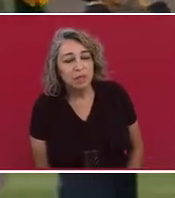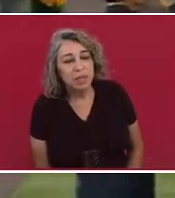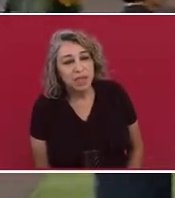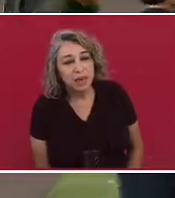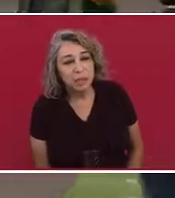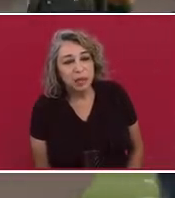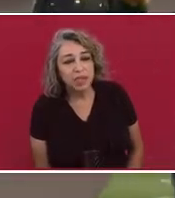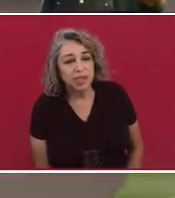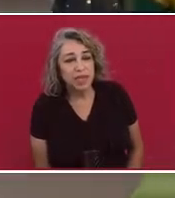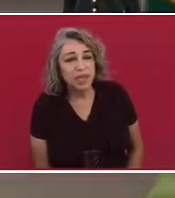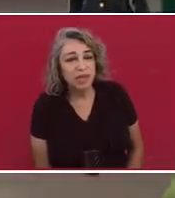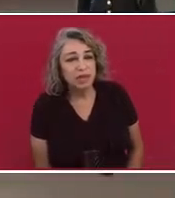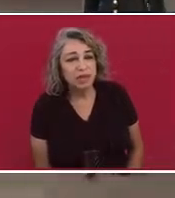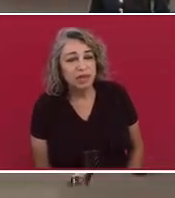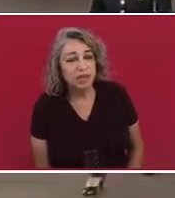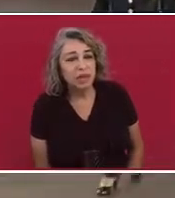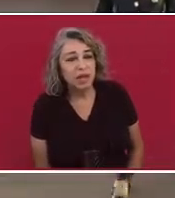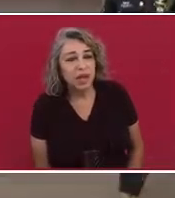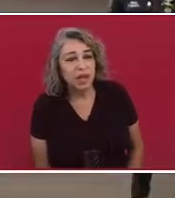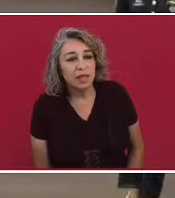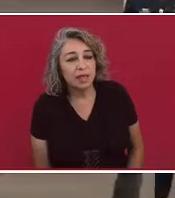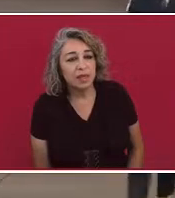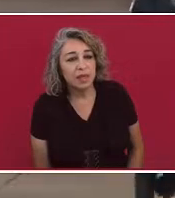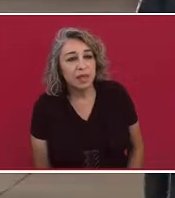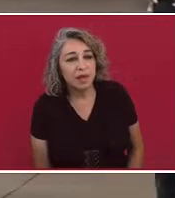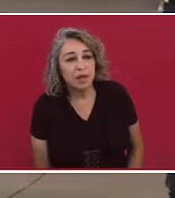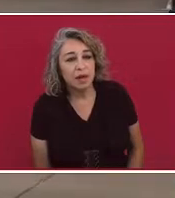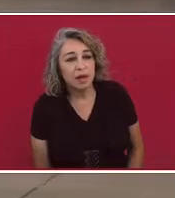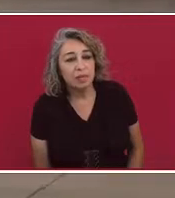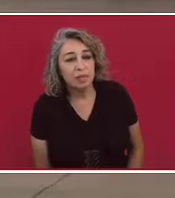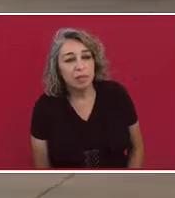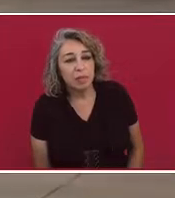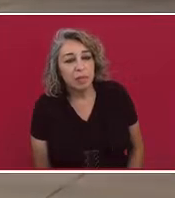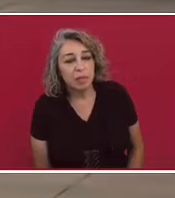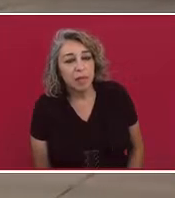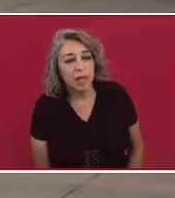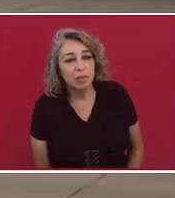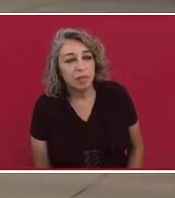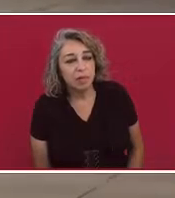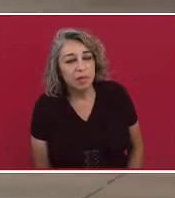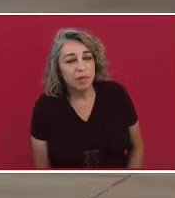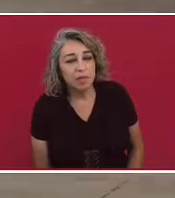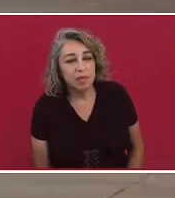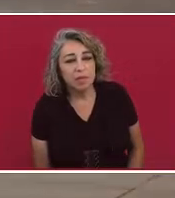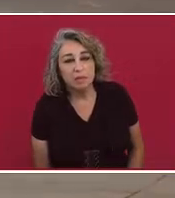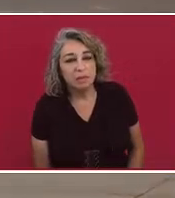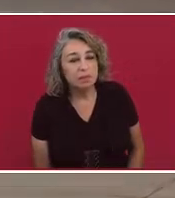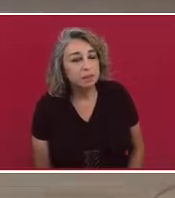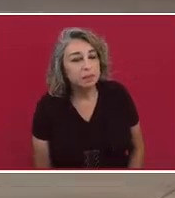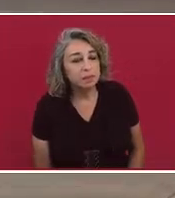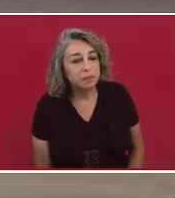the military personnel, and some of the cabinet members.